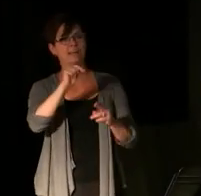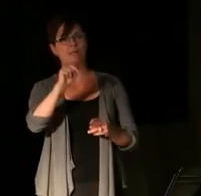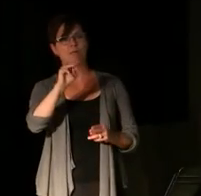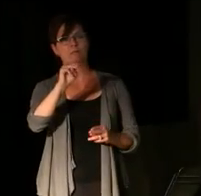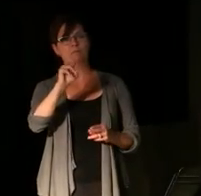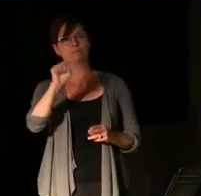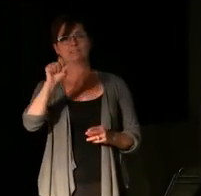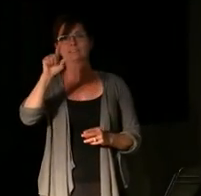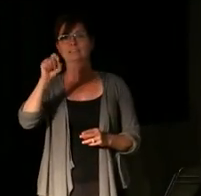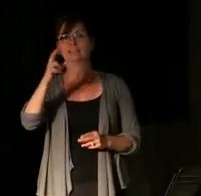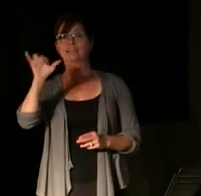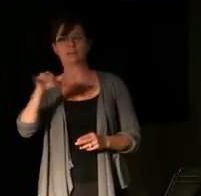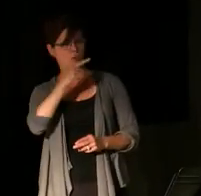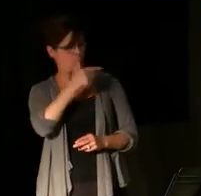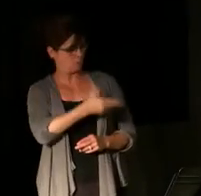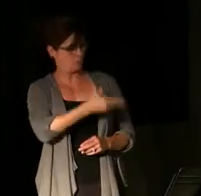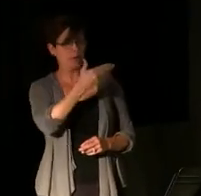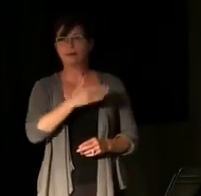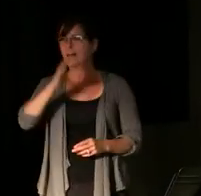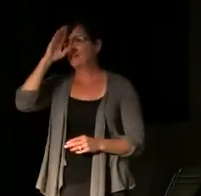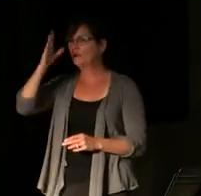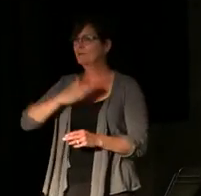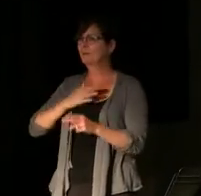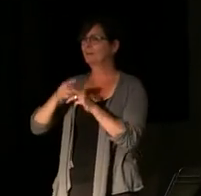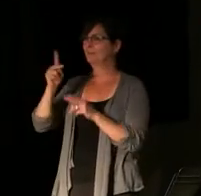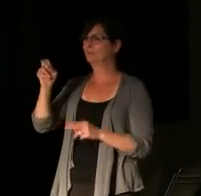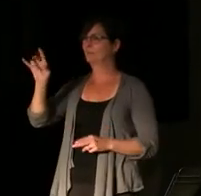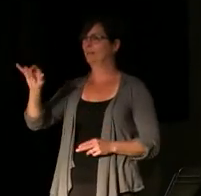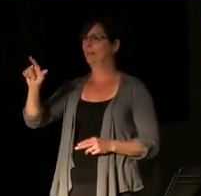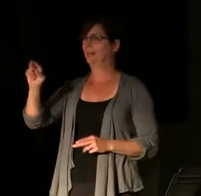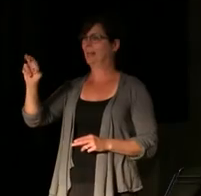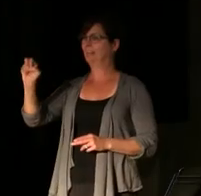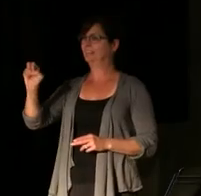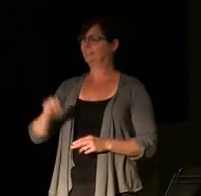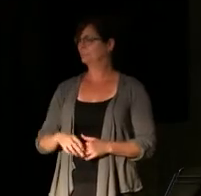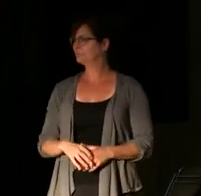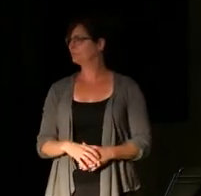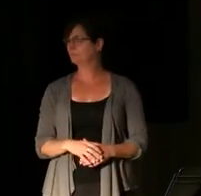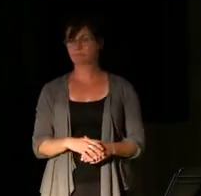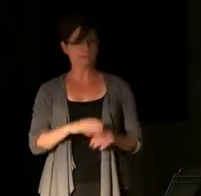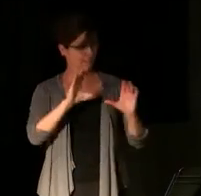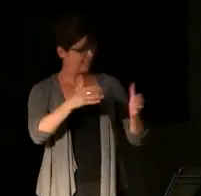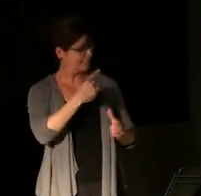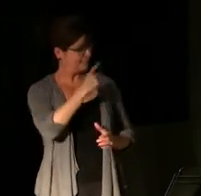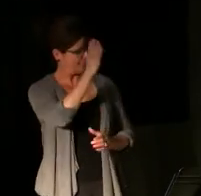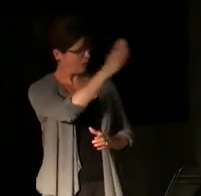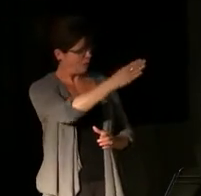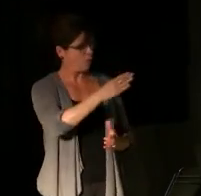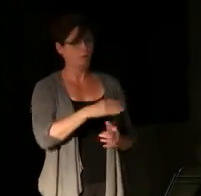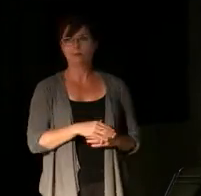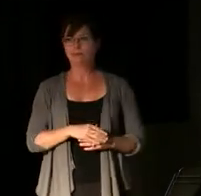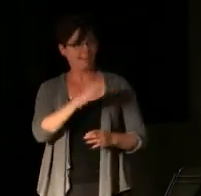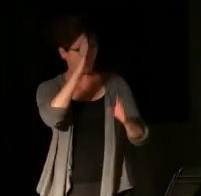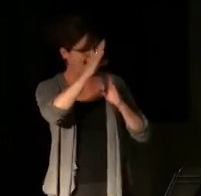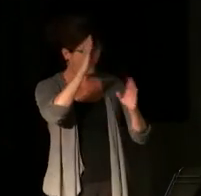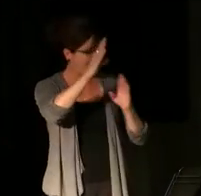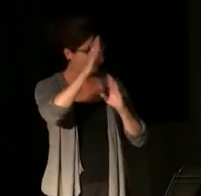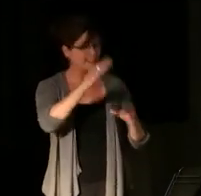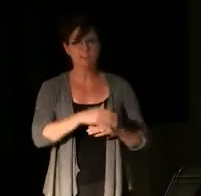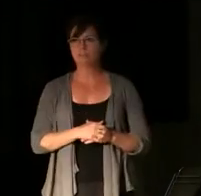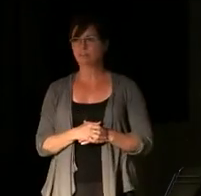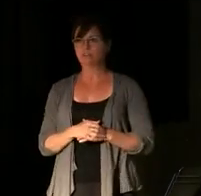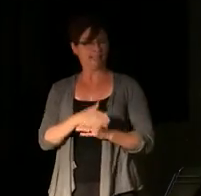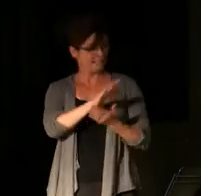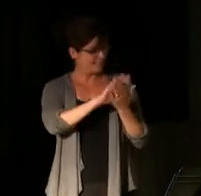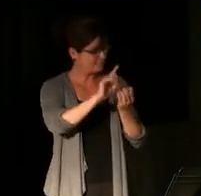Gary. And who are you? Oh, hi, I'm Penny Lane. Class, say hello to Penny. Hi. It's